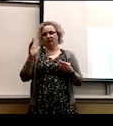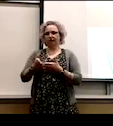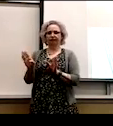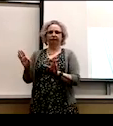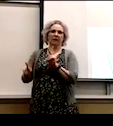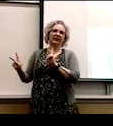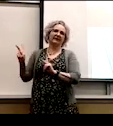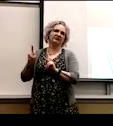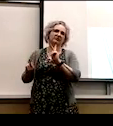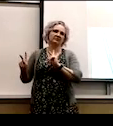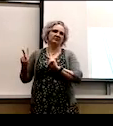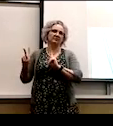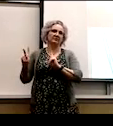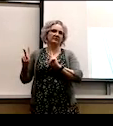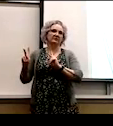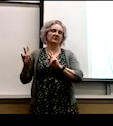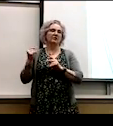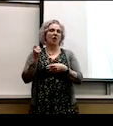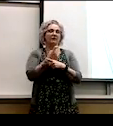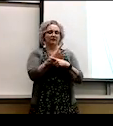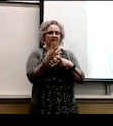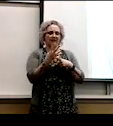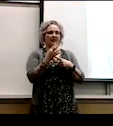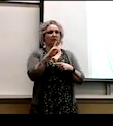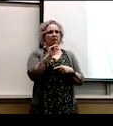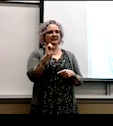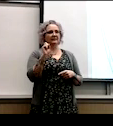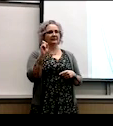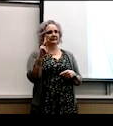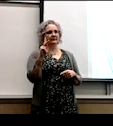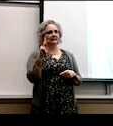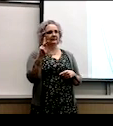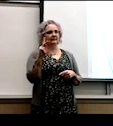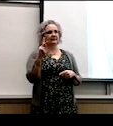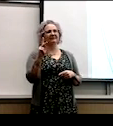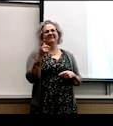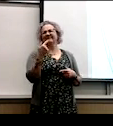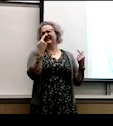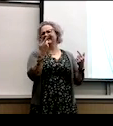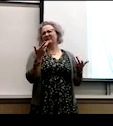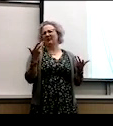are genetic risks, so I think this is too easy for you guys to know.